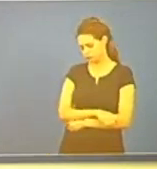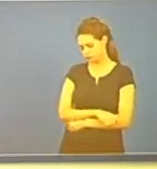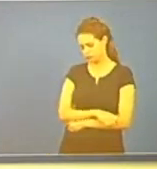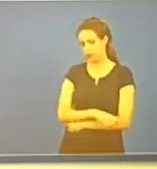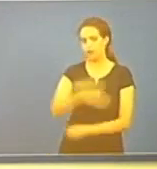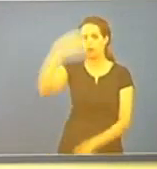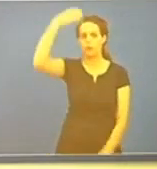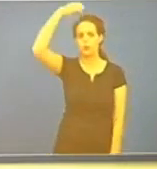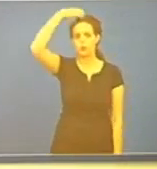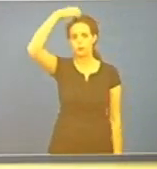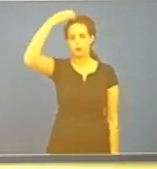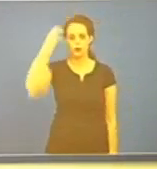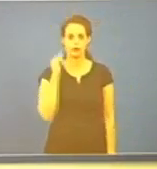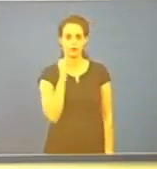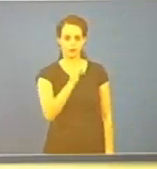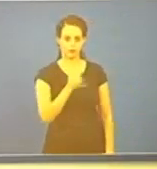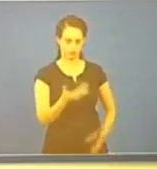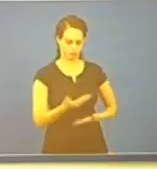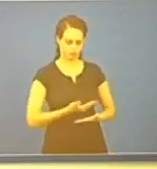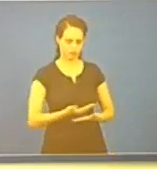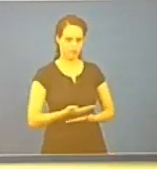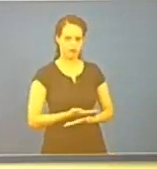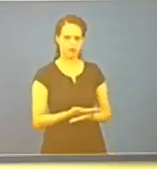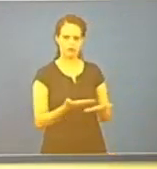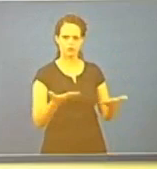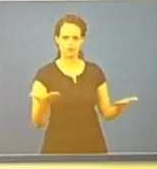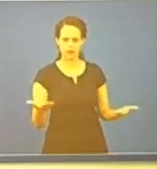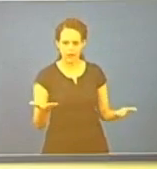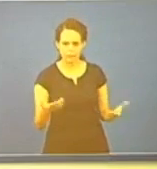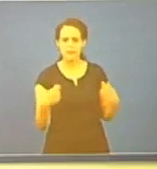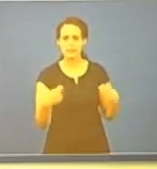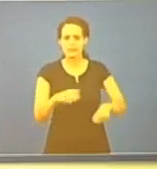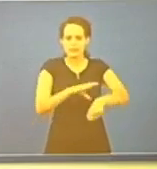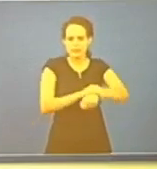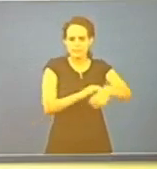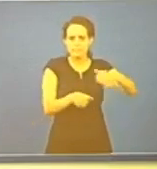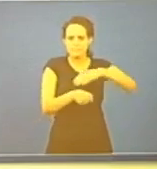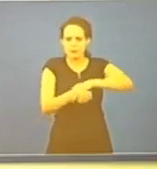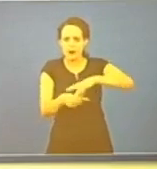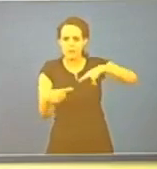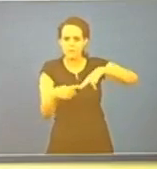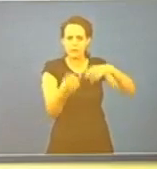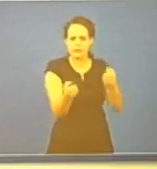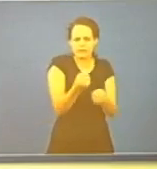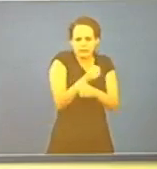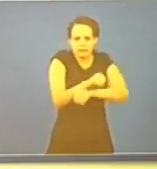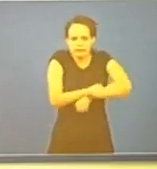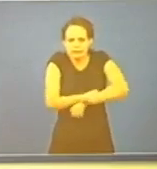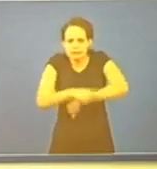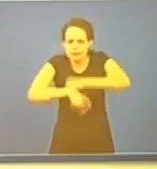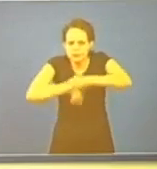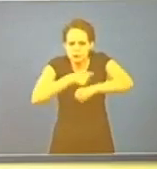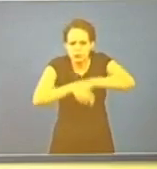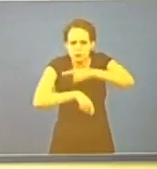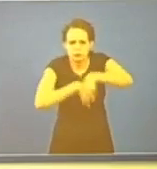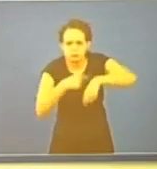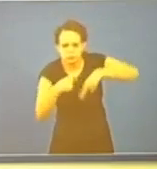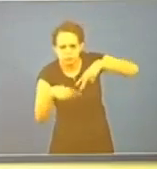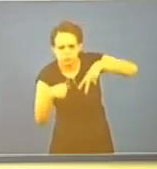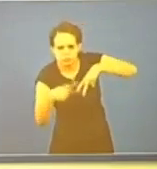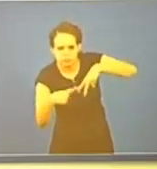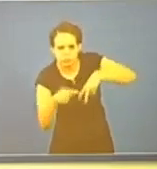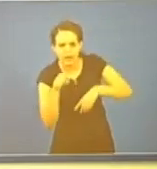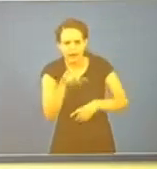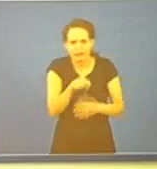servants, 'Bind him hand and foot, take him away, and cast him into outer darkness. There will be